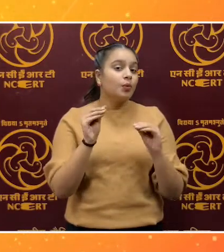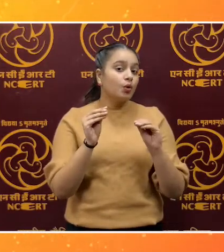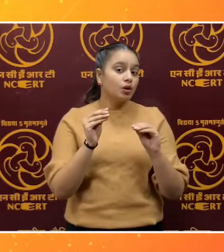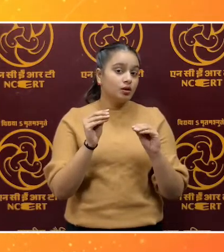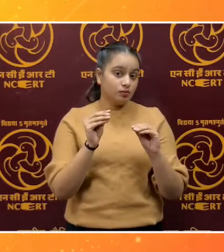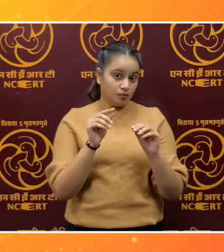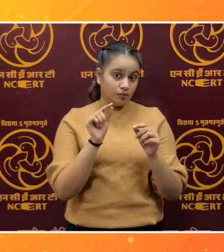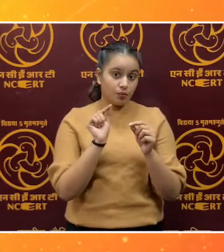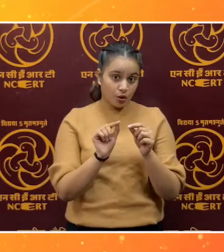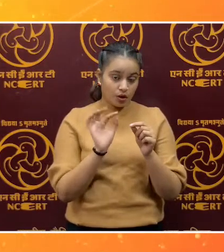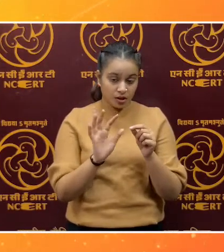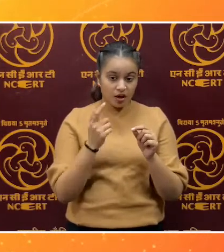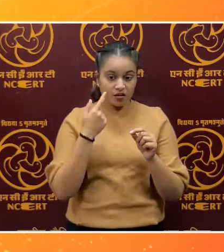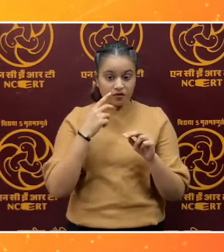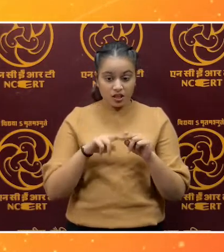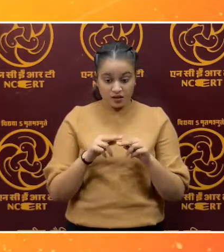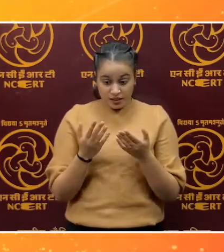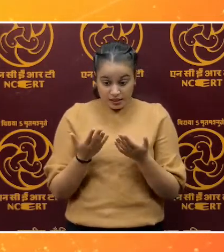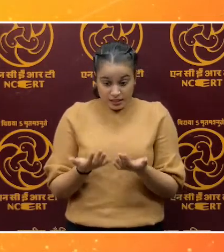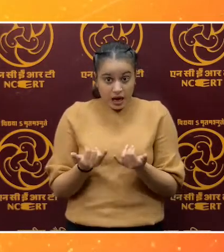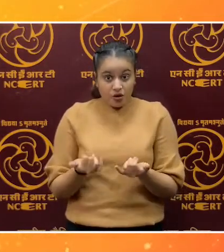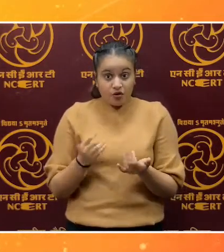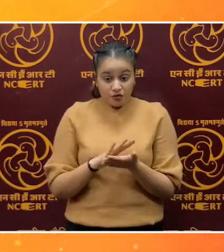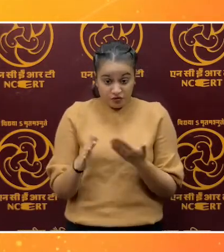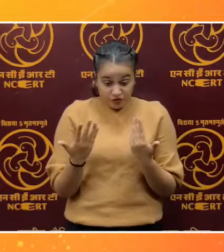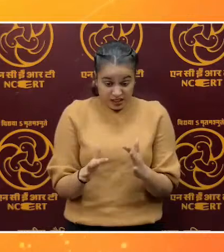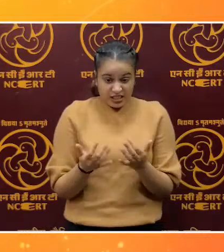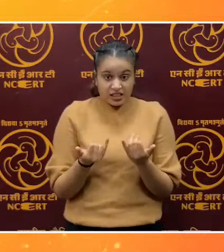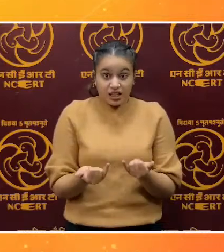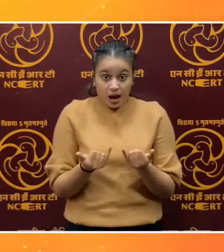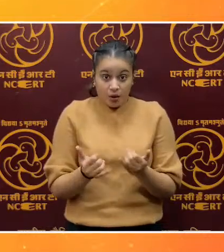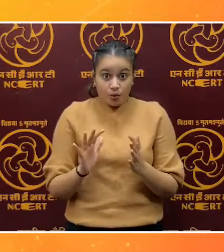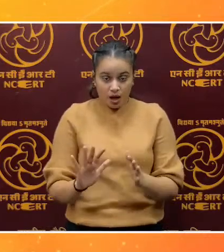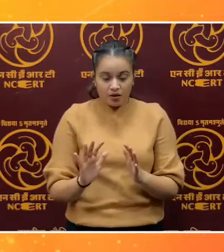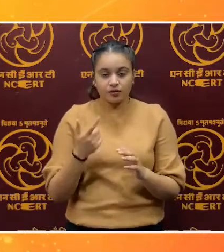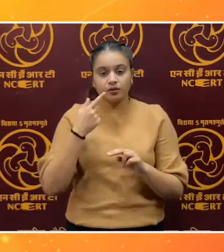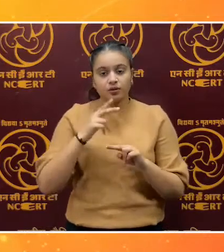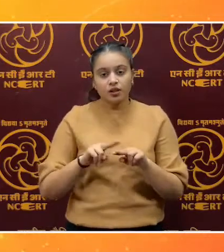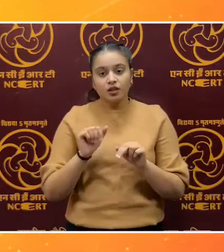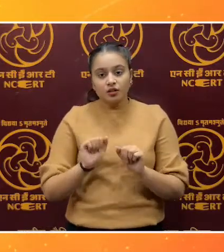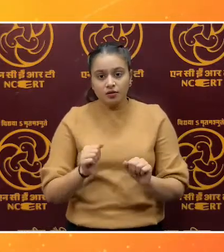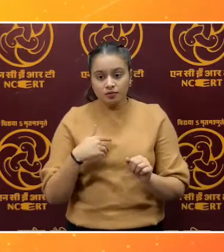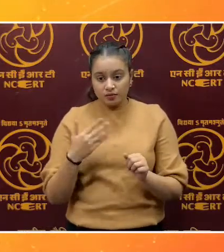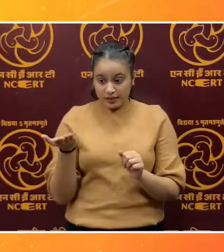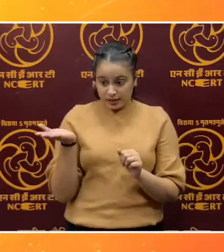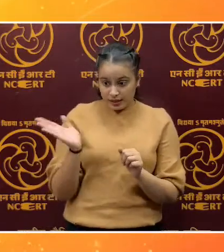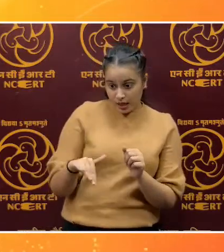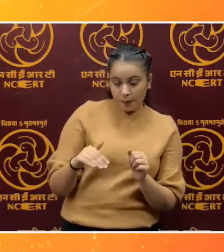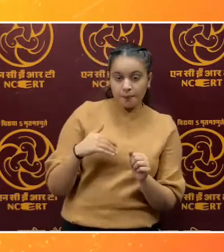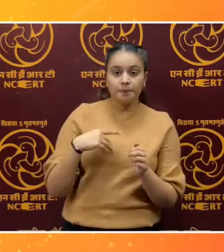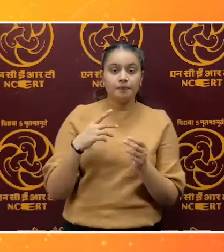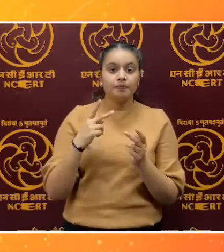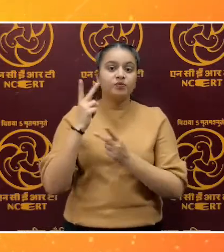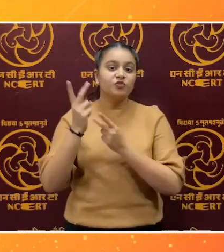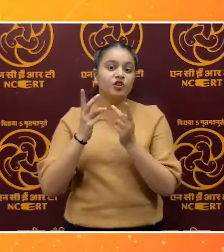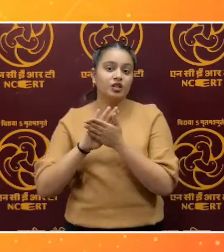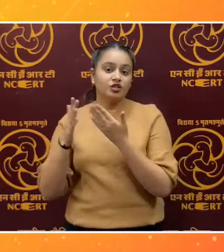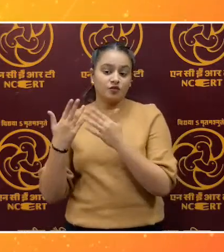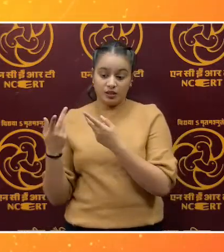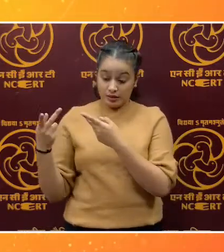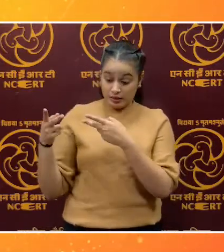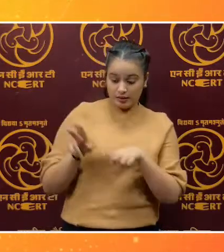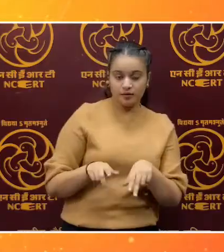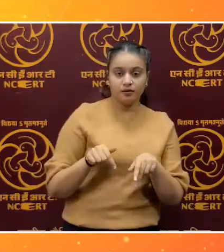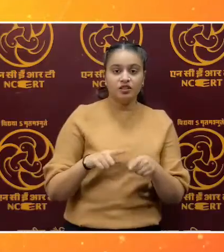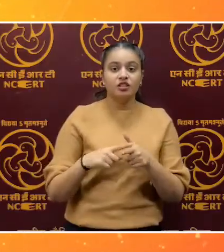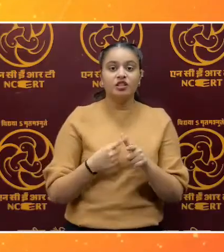a recently completed action, like you've just finished something, like you have just come from the vacation, right? So you will say I've just